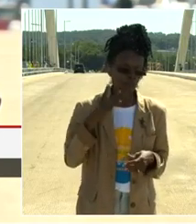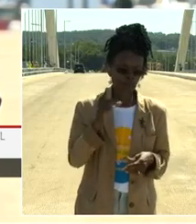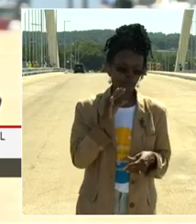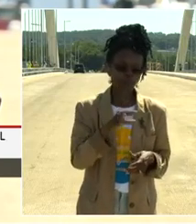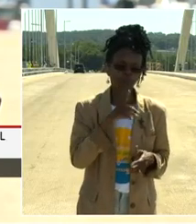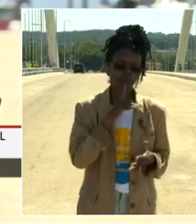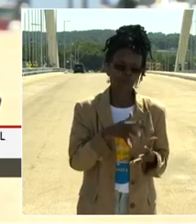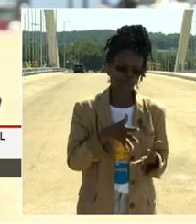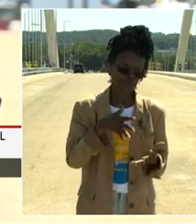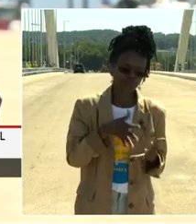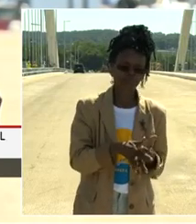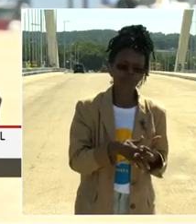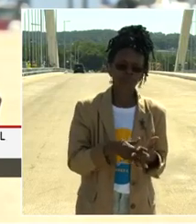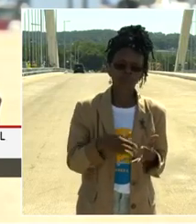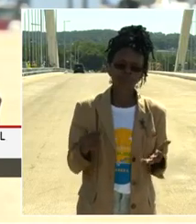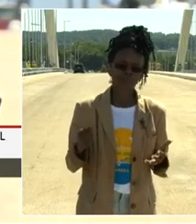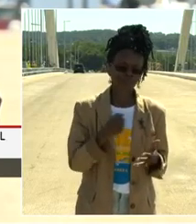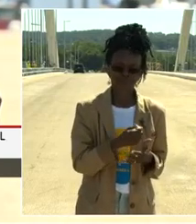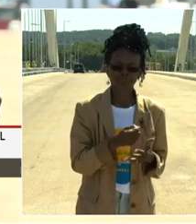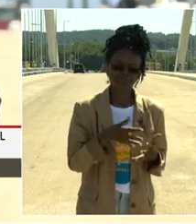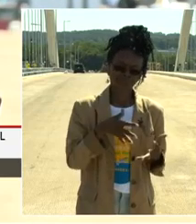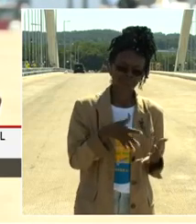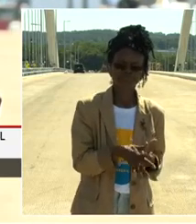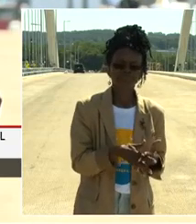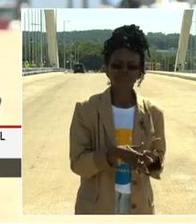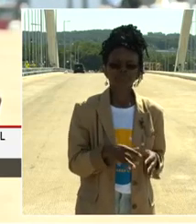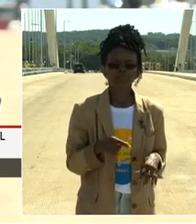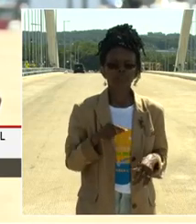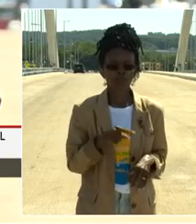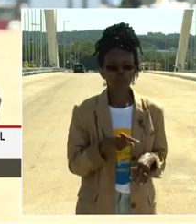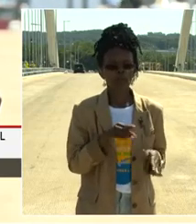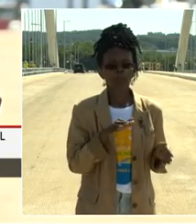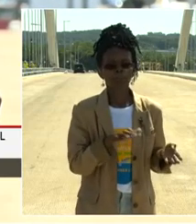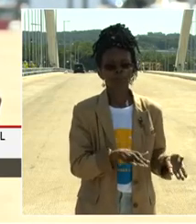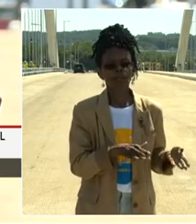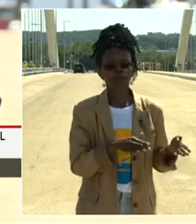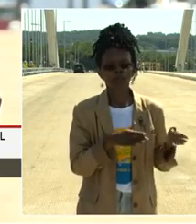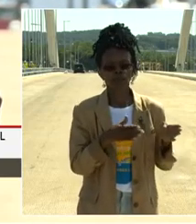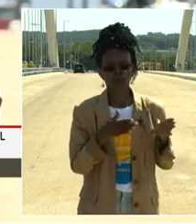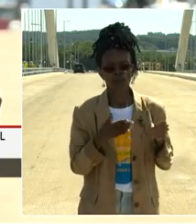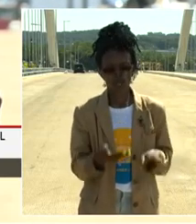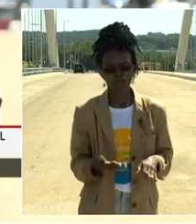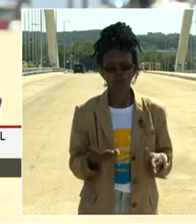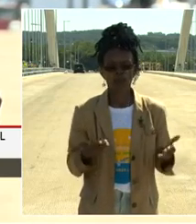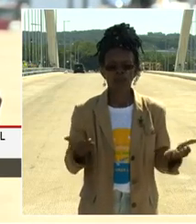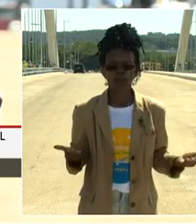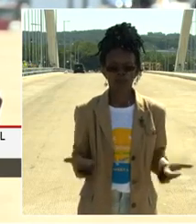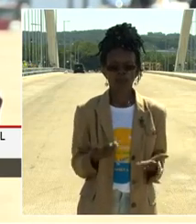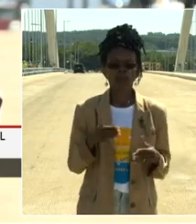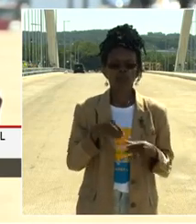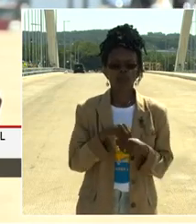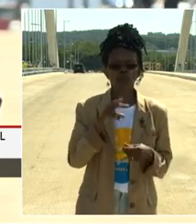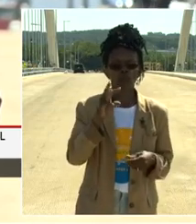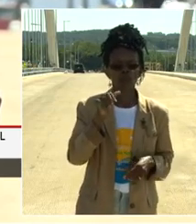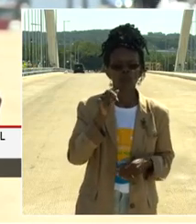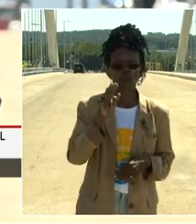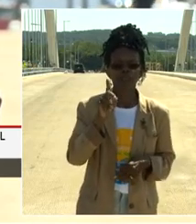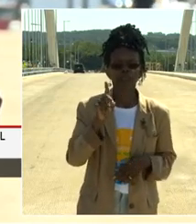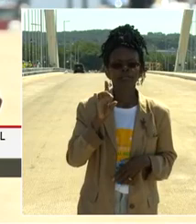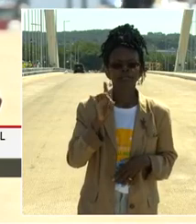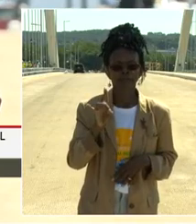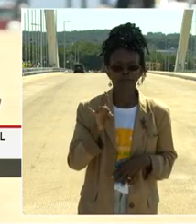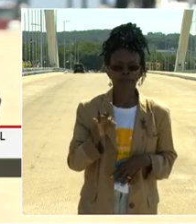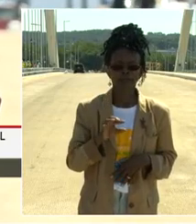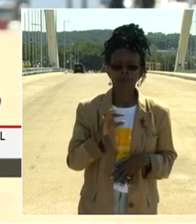As he passed in his last days right here in Ward 8, right here in Washington, D.C. Frederick Douglass fought not only for his